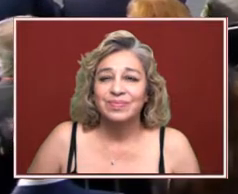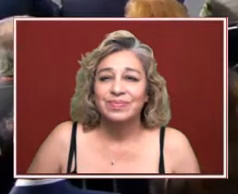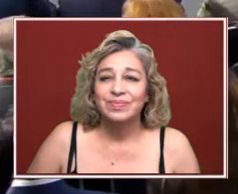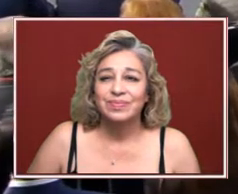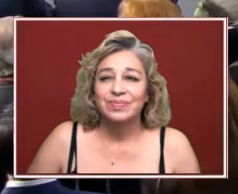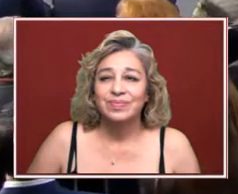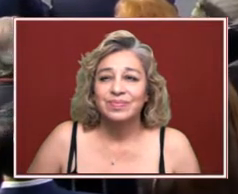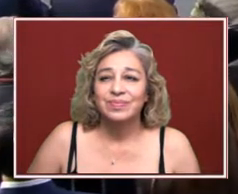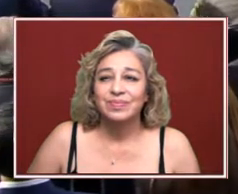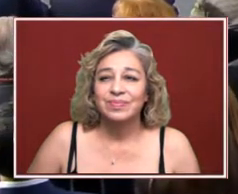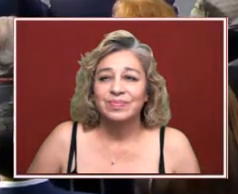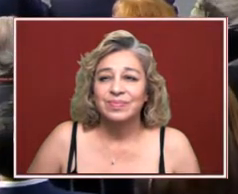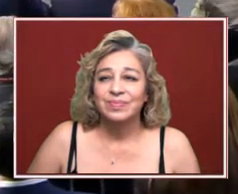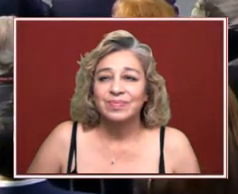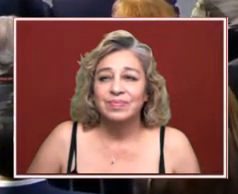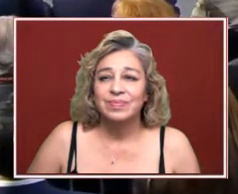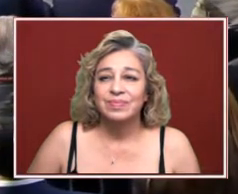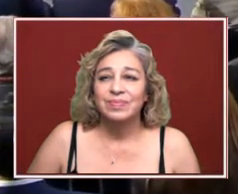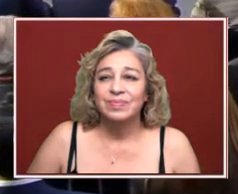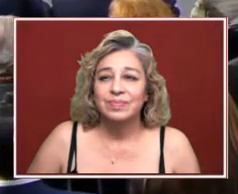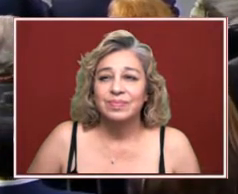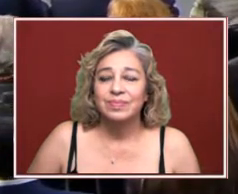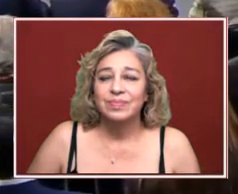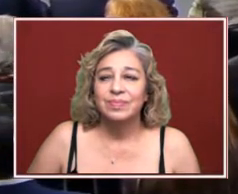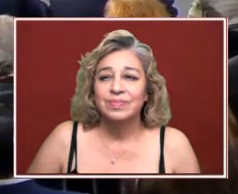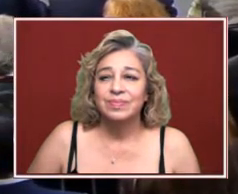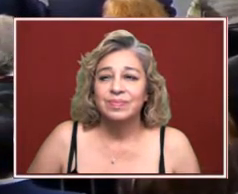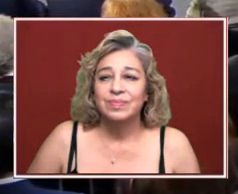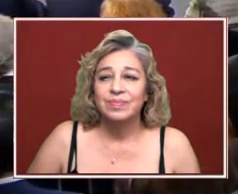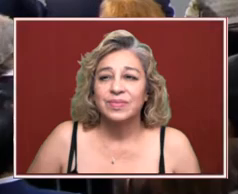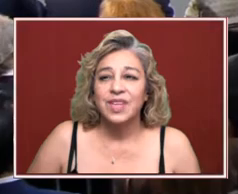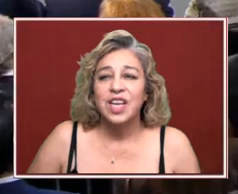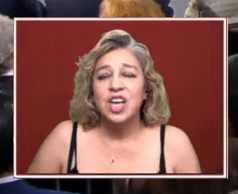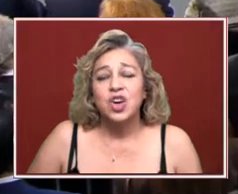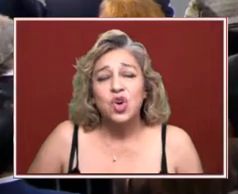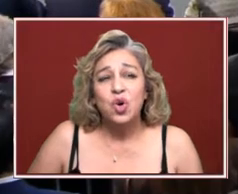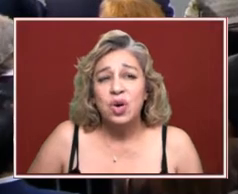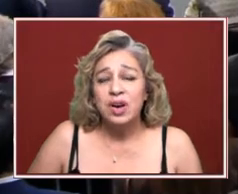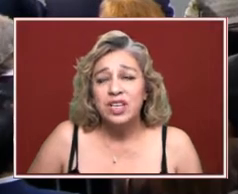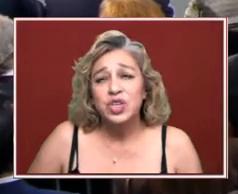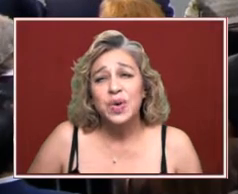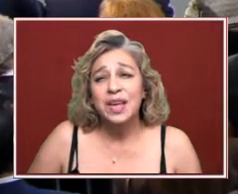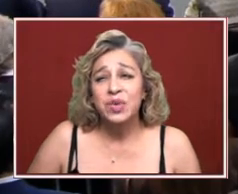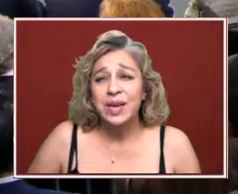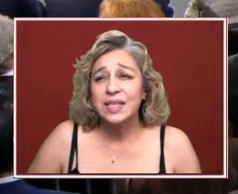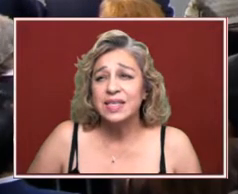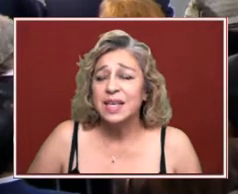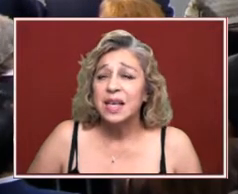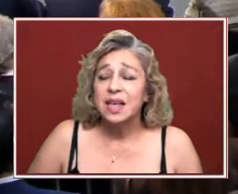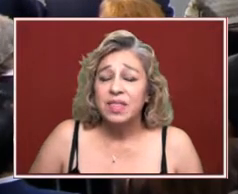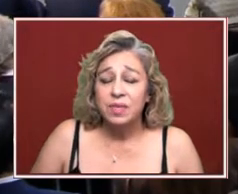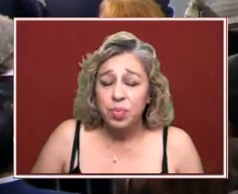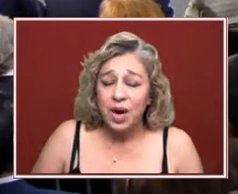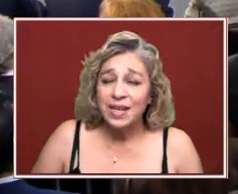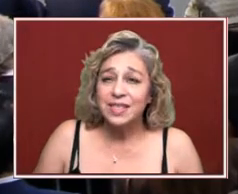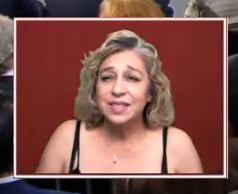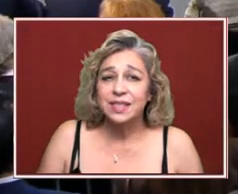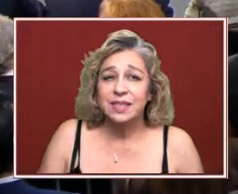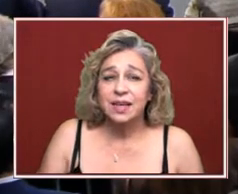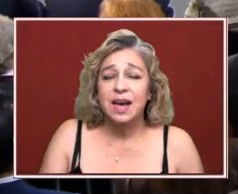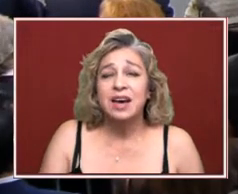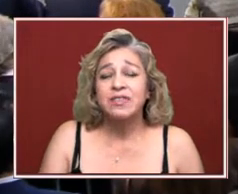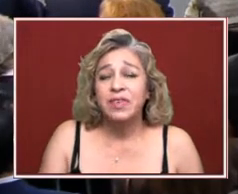Ni aumentar el precio de los energéticos. Nor to increase the